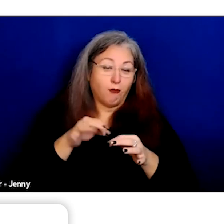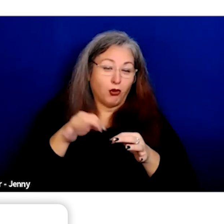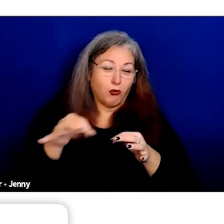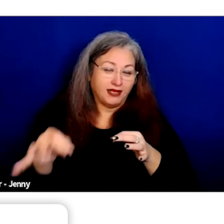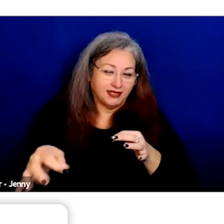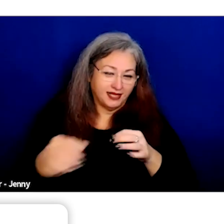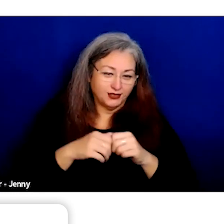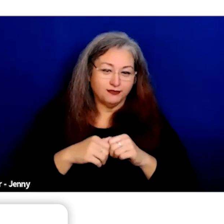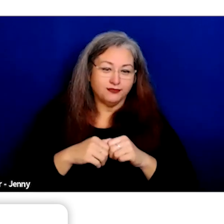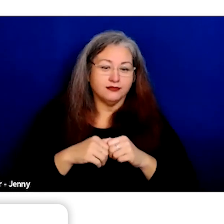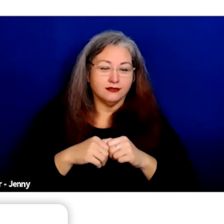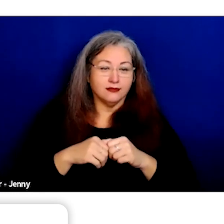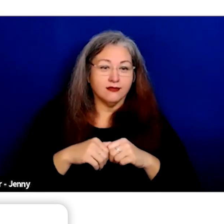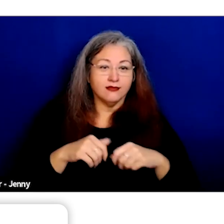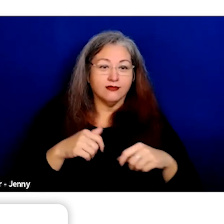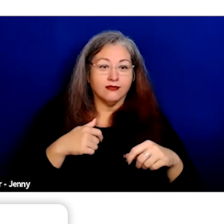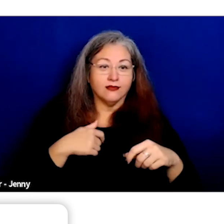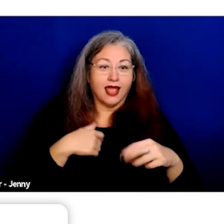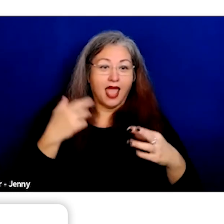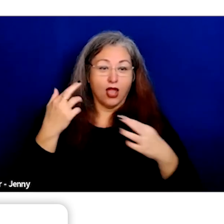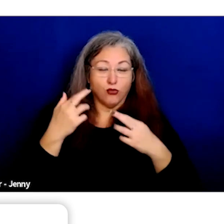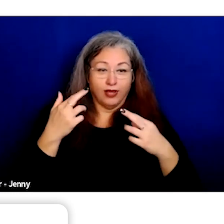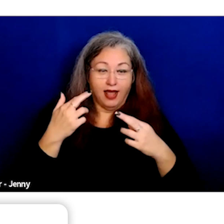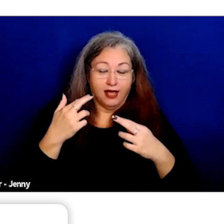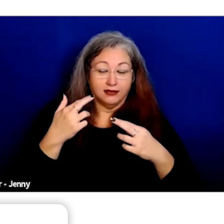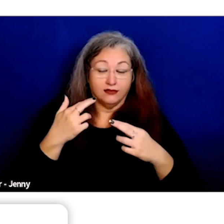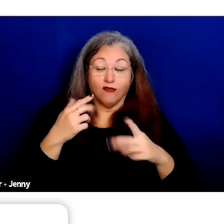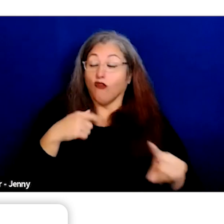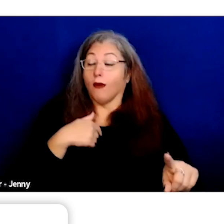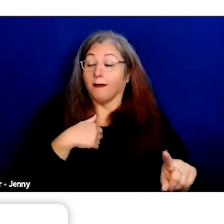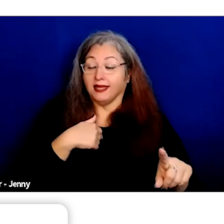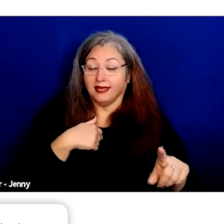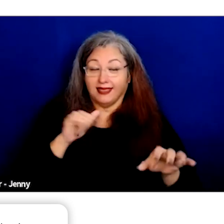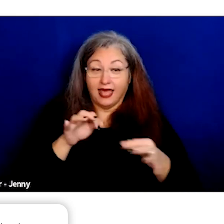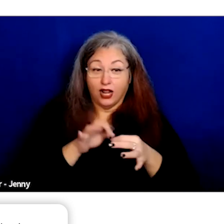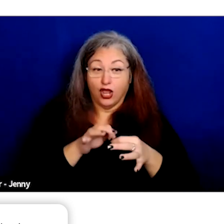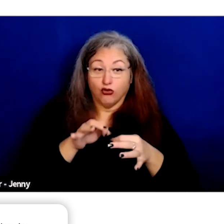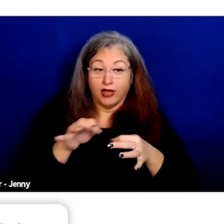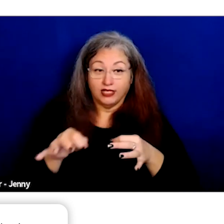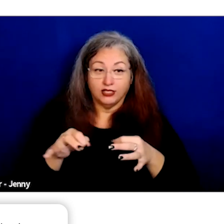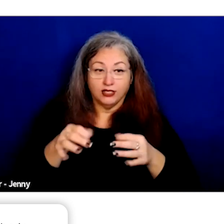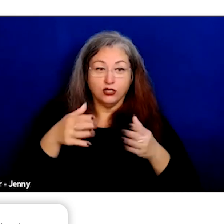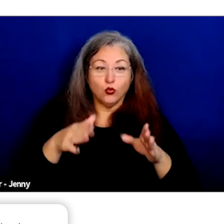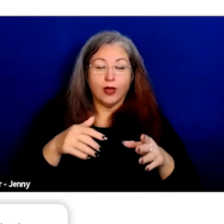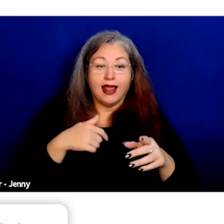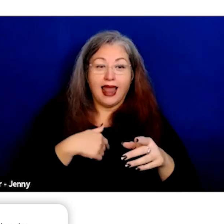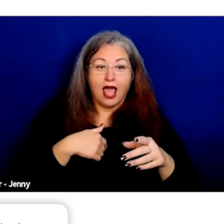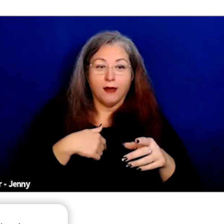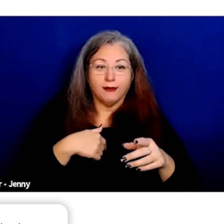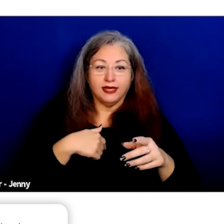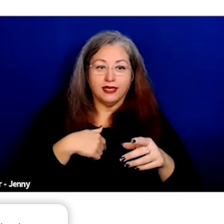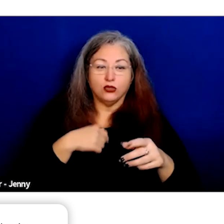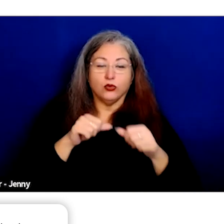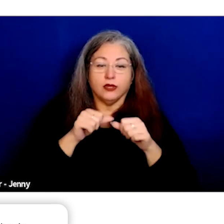me, I realized for me that procrastination allowed me to always be in worry.